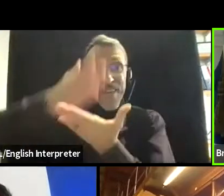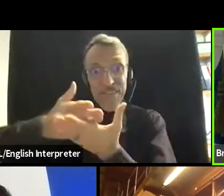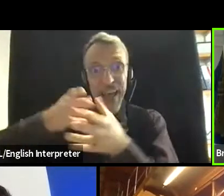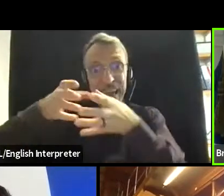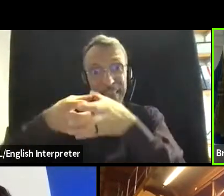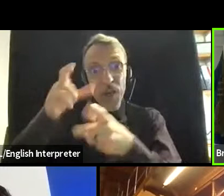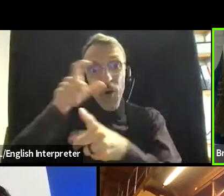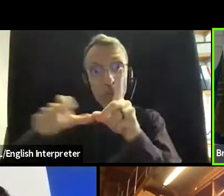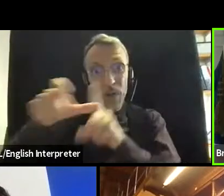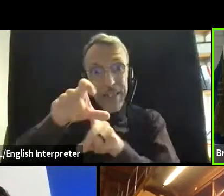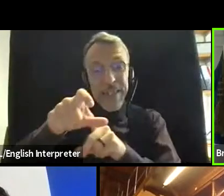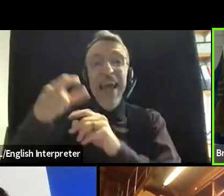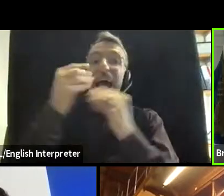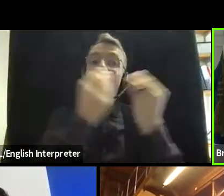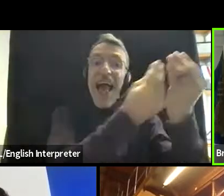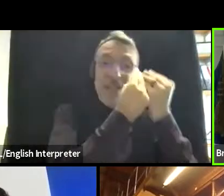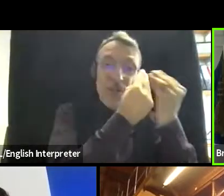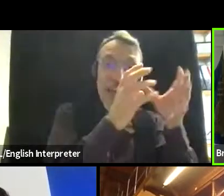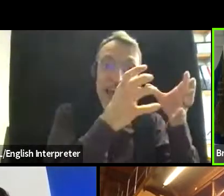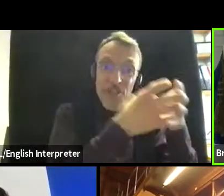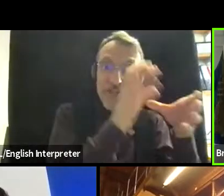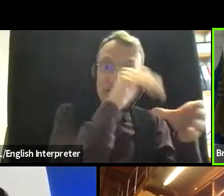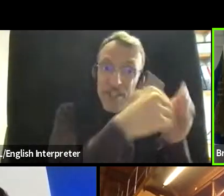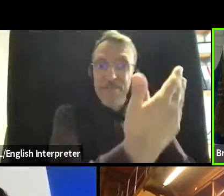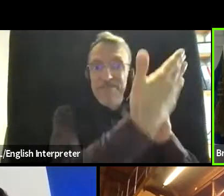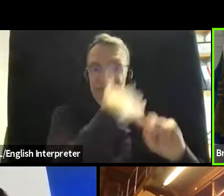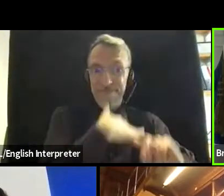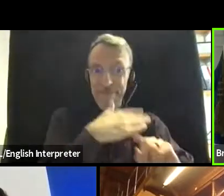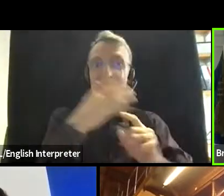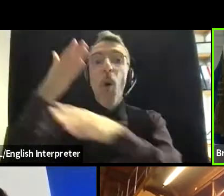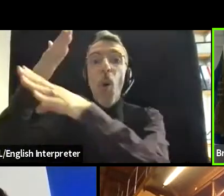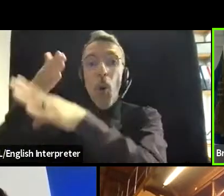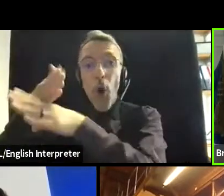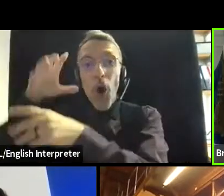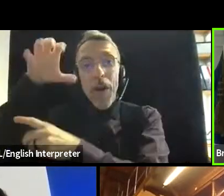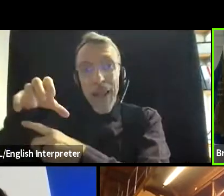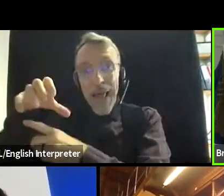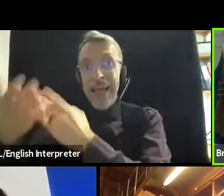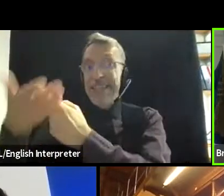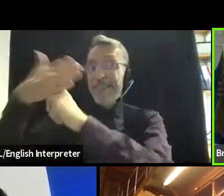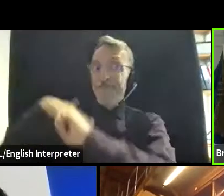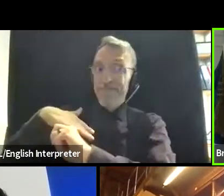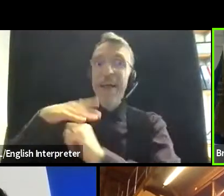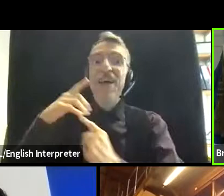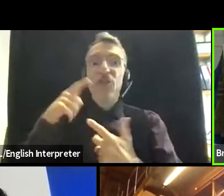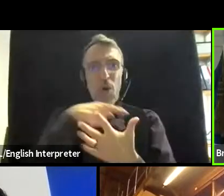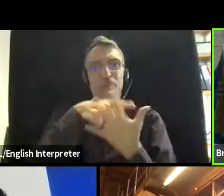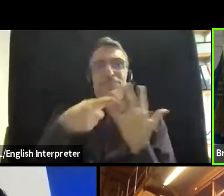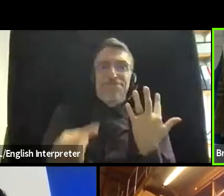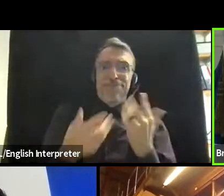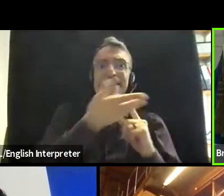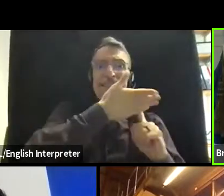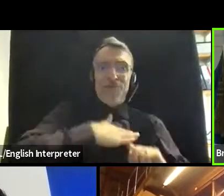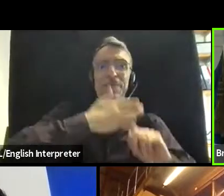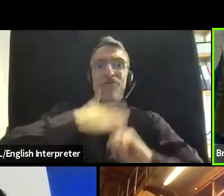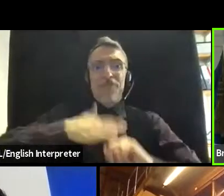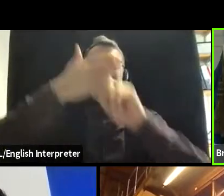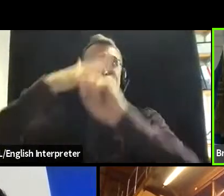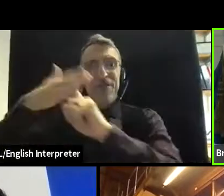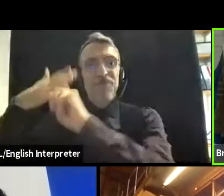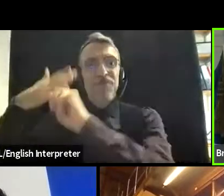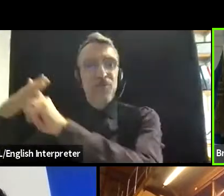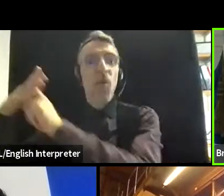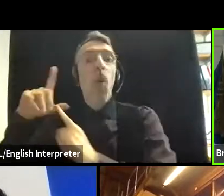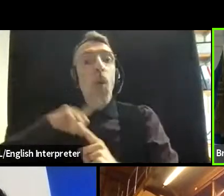their education, in their work. And that was where they had faced more discrimination, also because in some